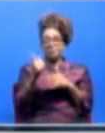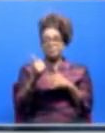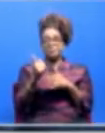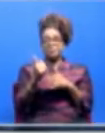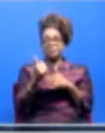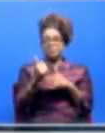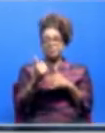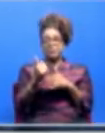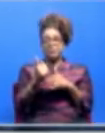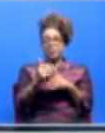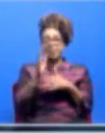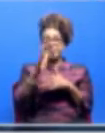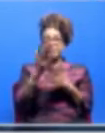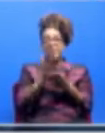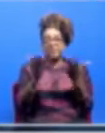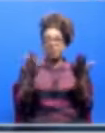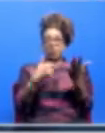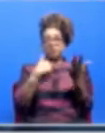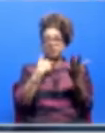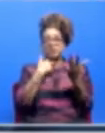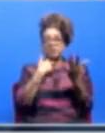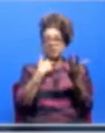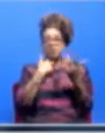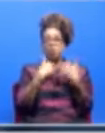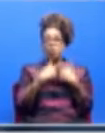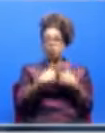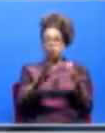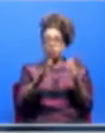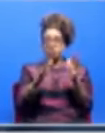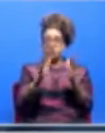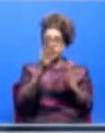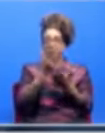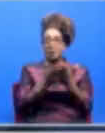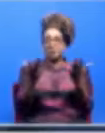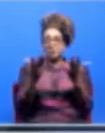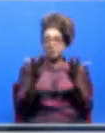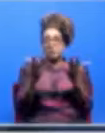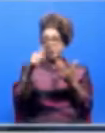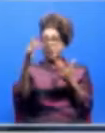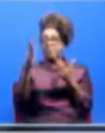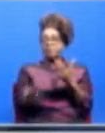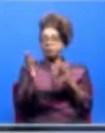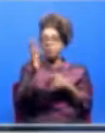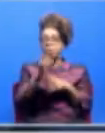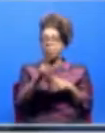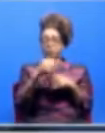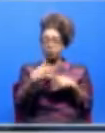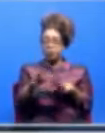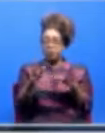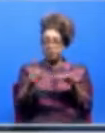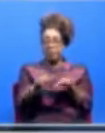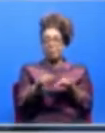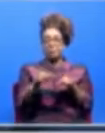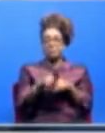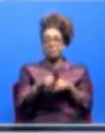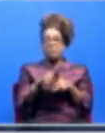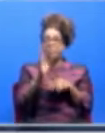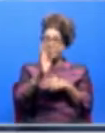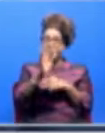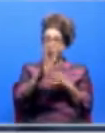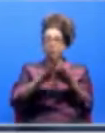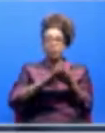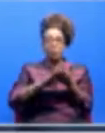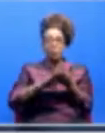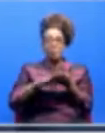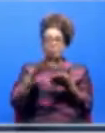lose touch with the asset. Okay? So now you lose that asset, you go, somebody else loses. So the nature of unclaimed assets is